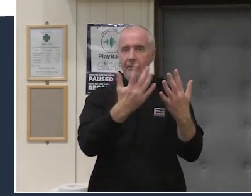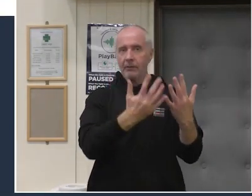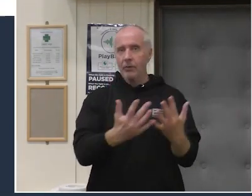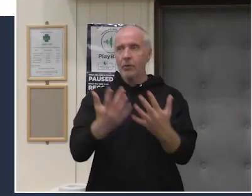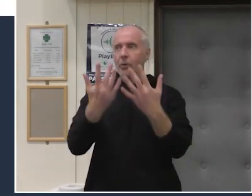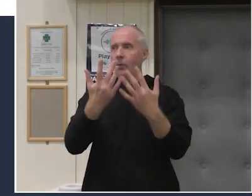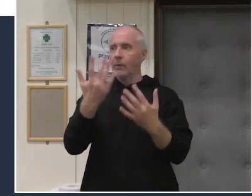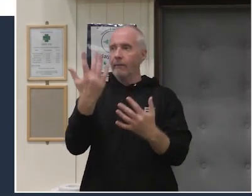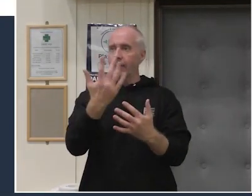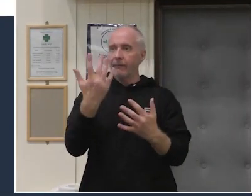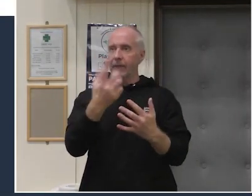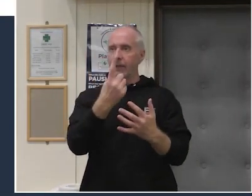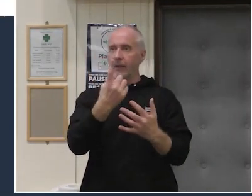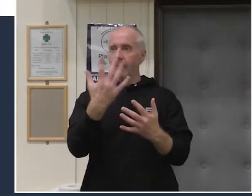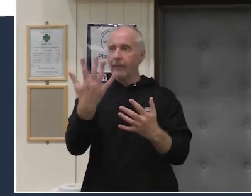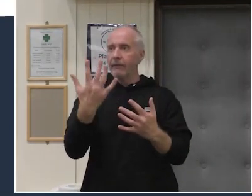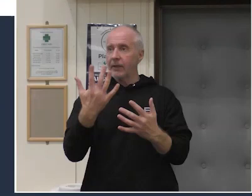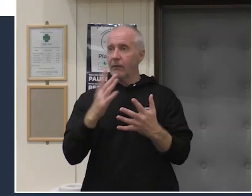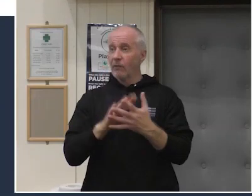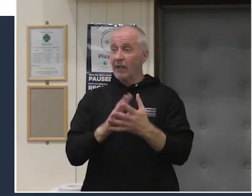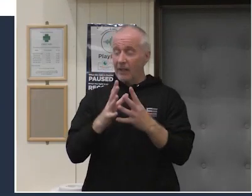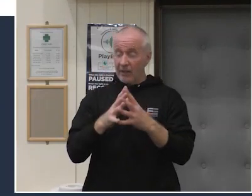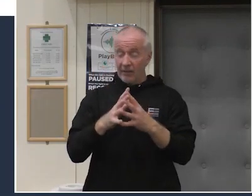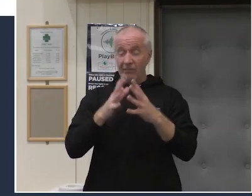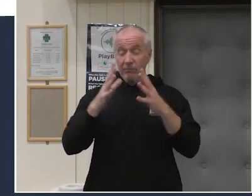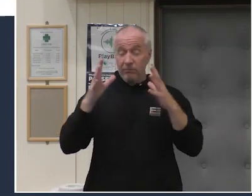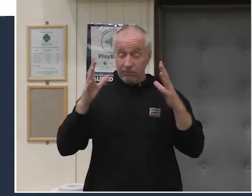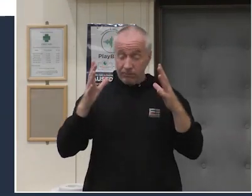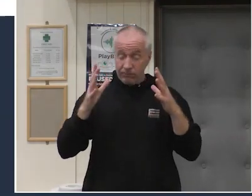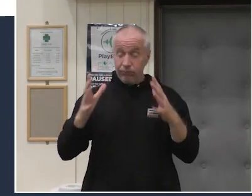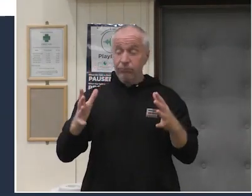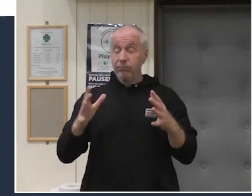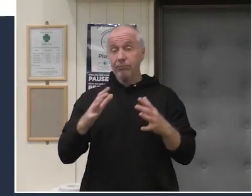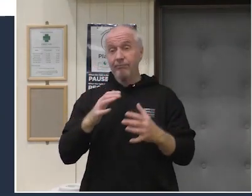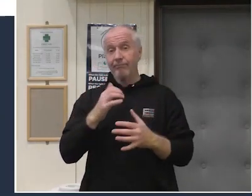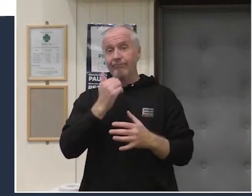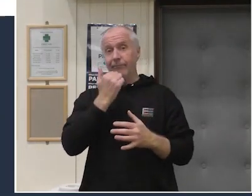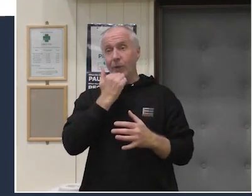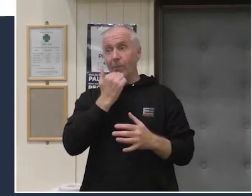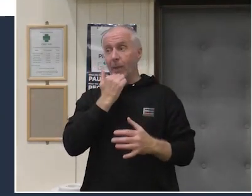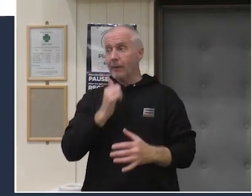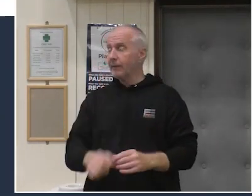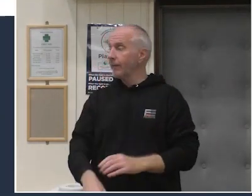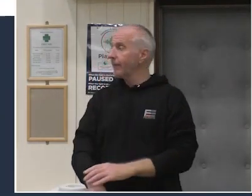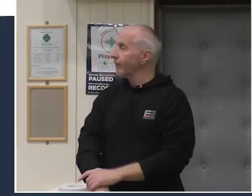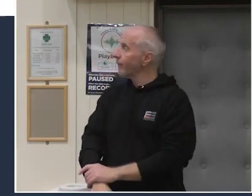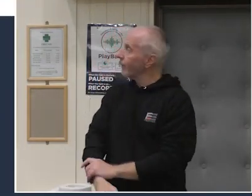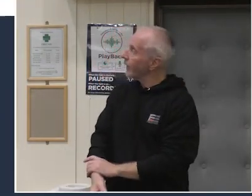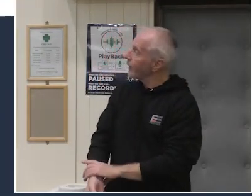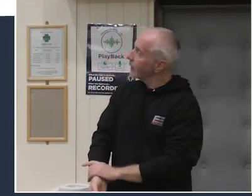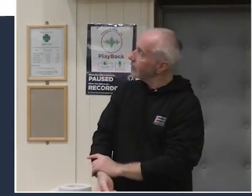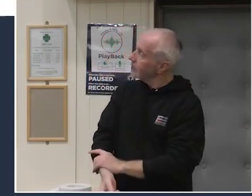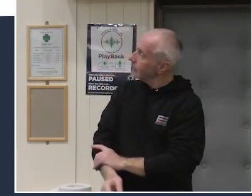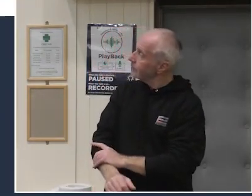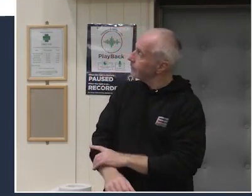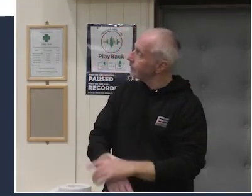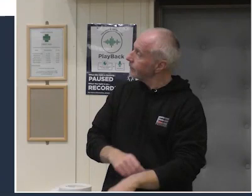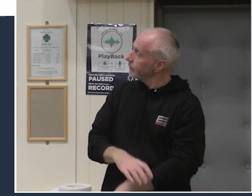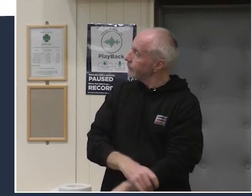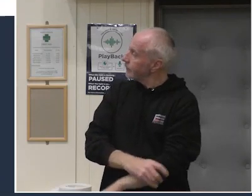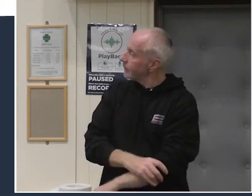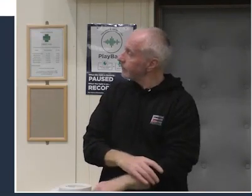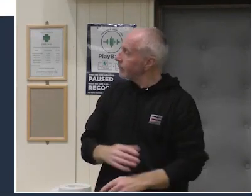comprehend. 10 to the 15 is a huge, huge number. So, you might have noticed this blue bit at the bottom. I've not mentioned